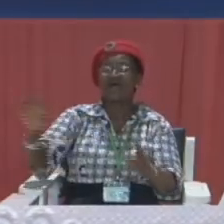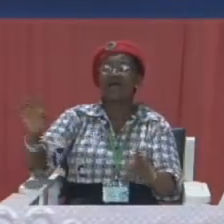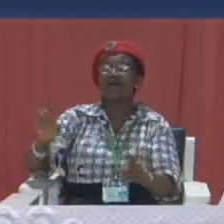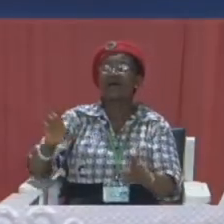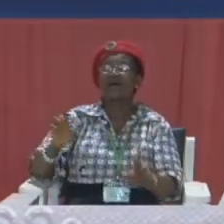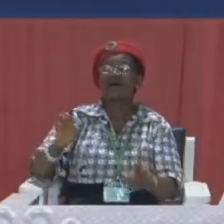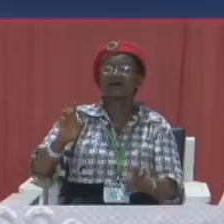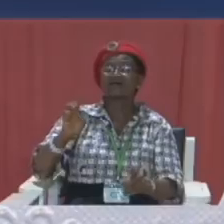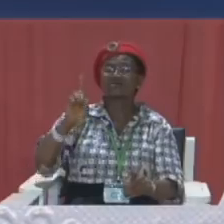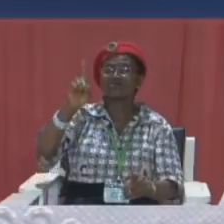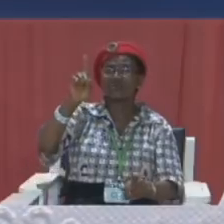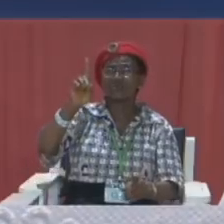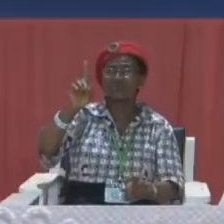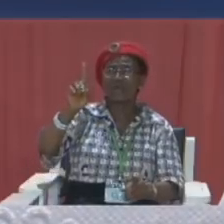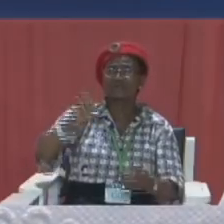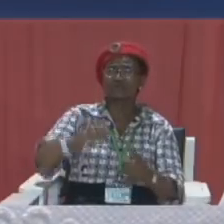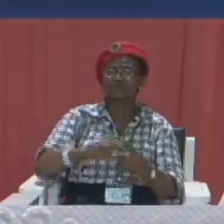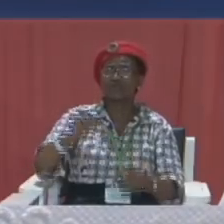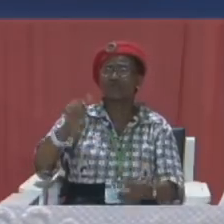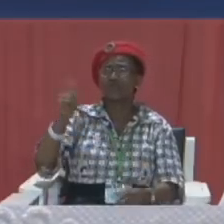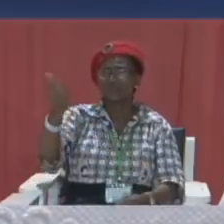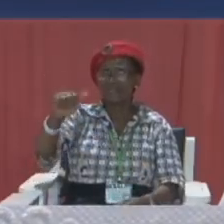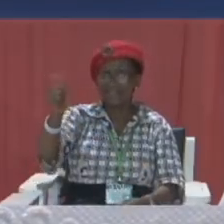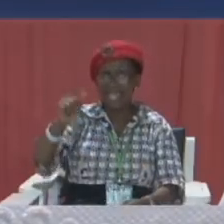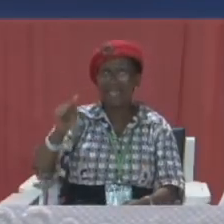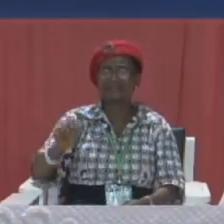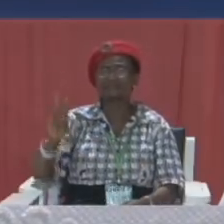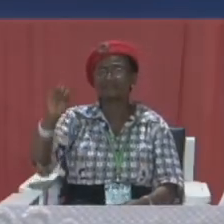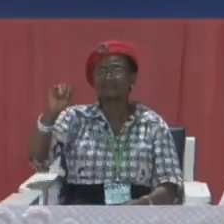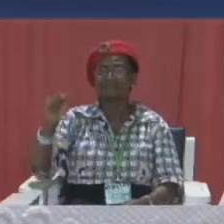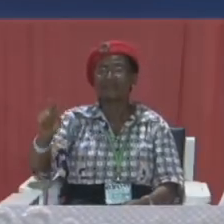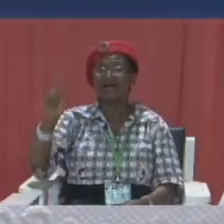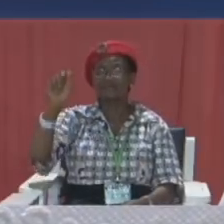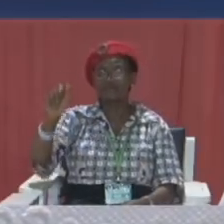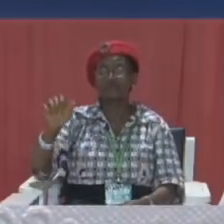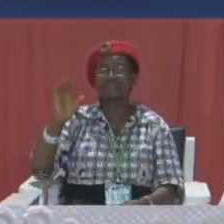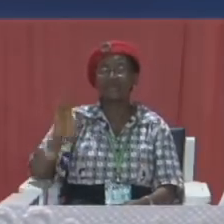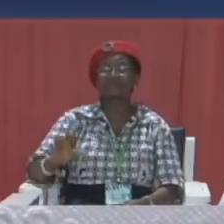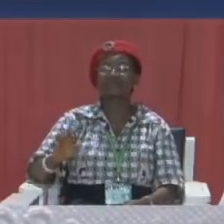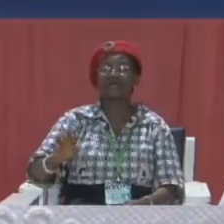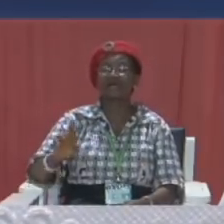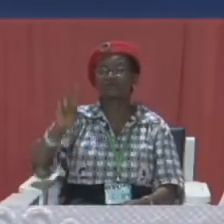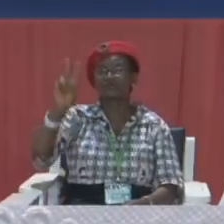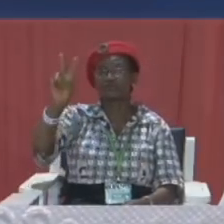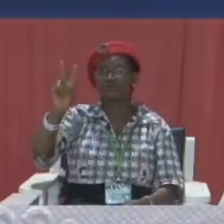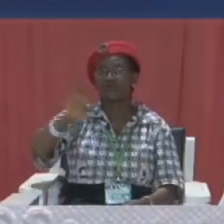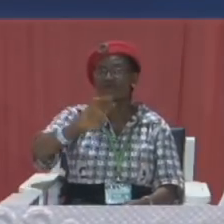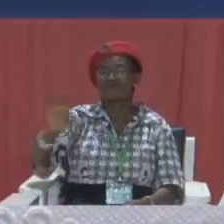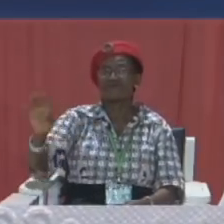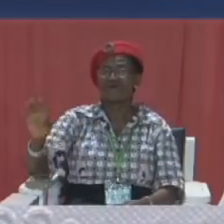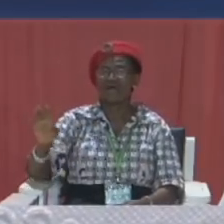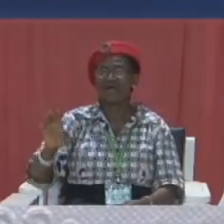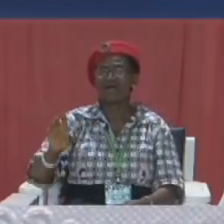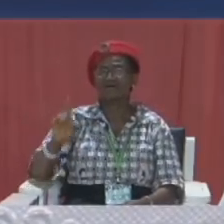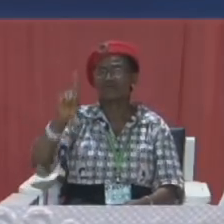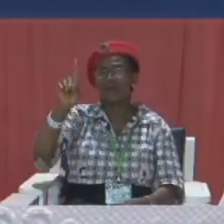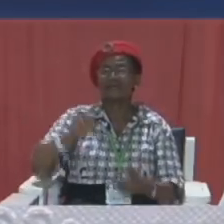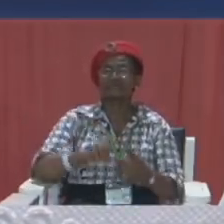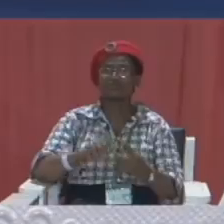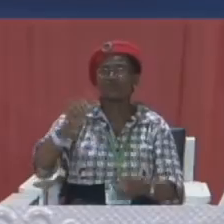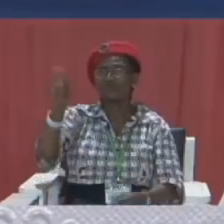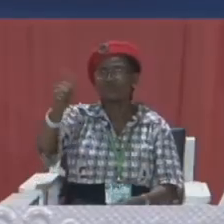de kewa. Matthew chapter 2, Matthew ori ikeji, from verse 1 to 10. Lati ese kini de